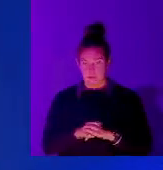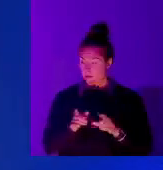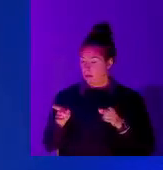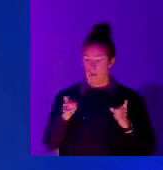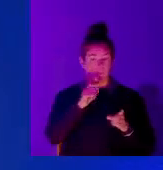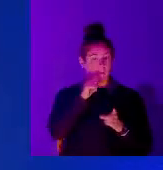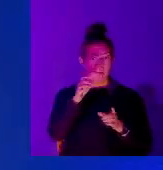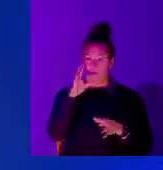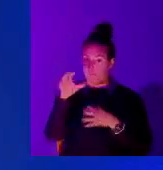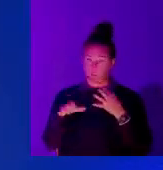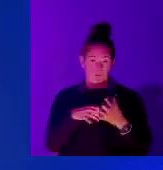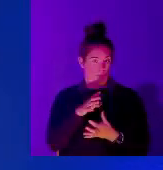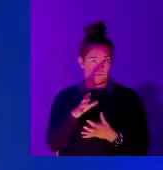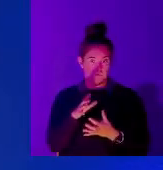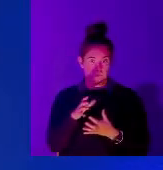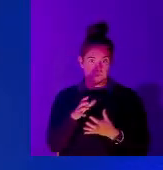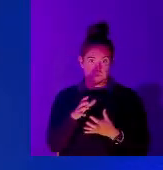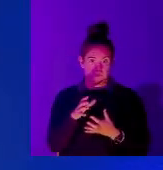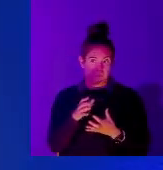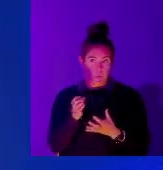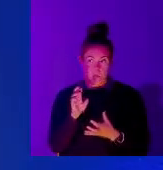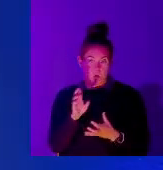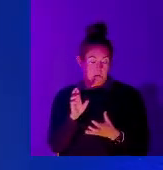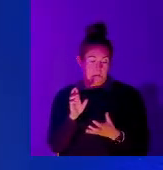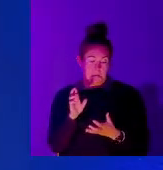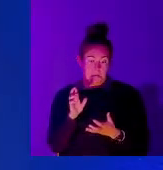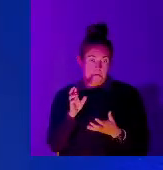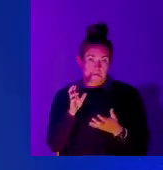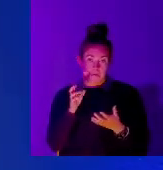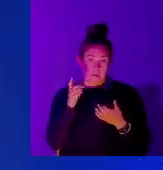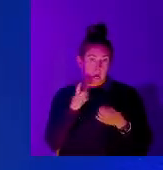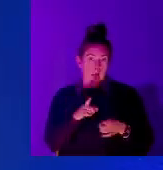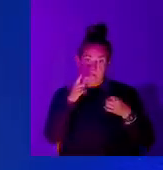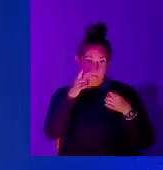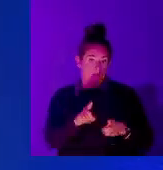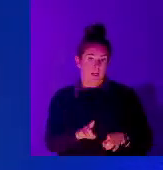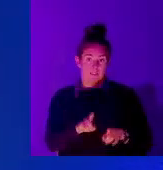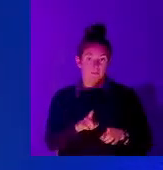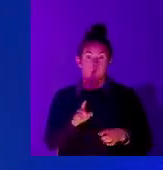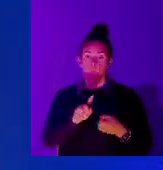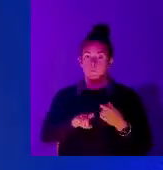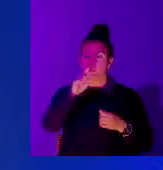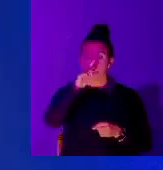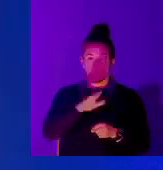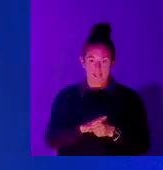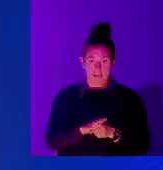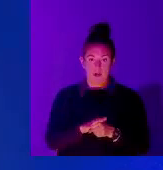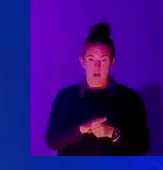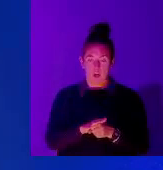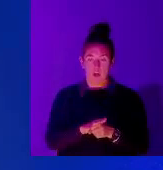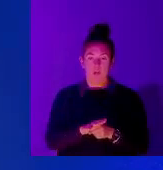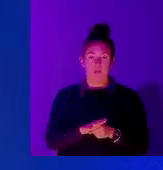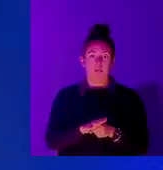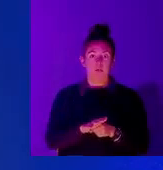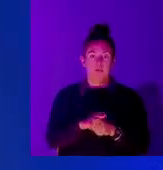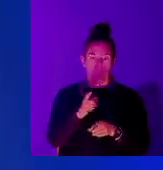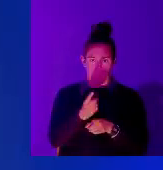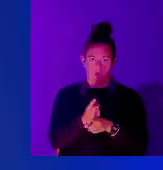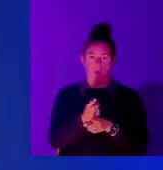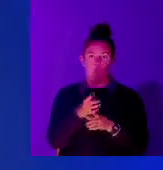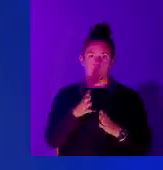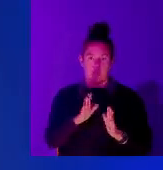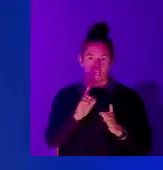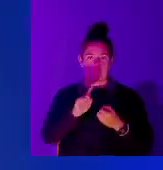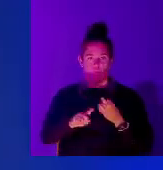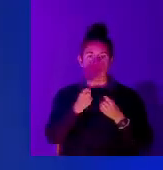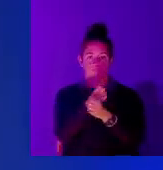way compromising in declaring the way of salvation. I don't even have to quote